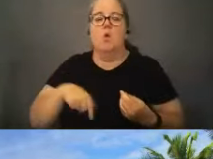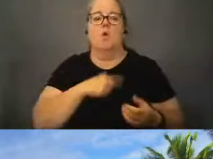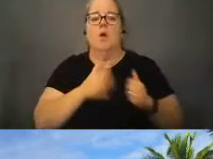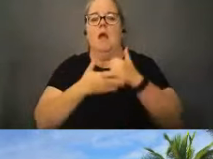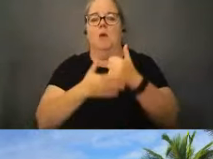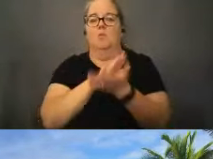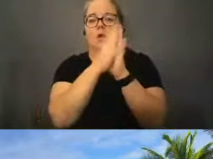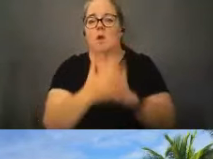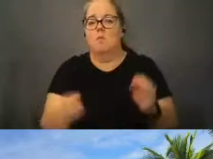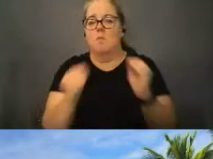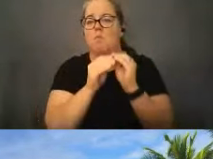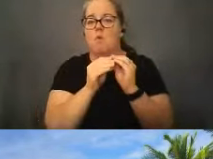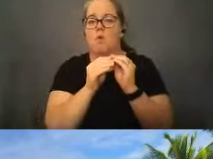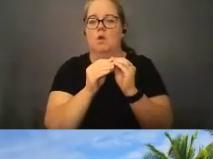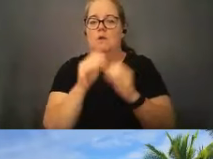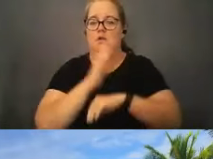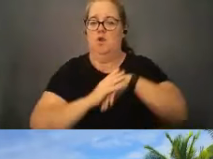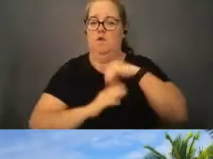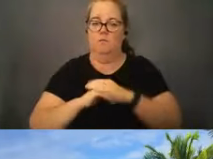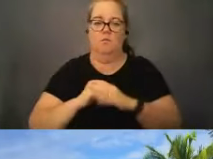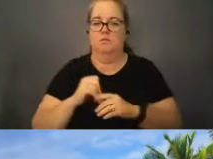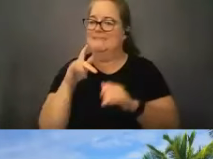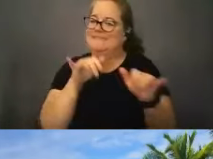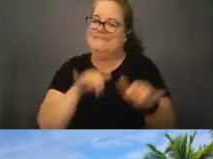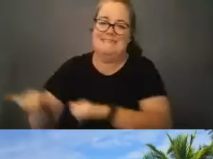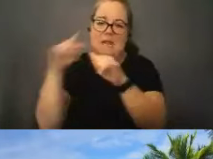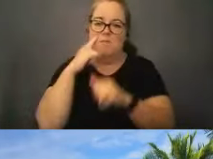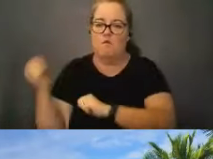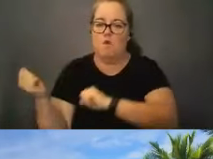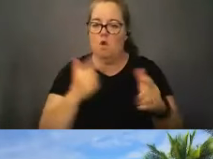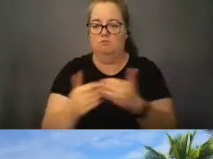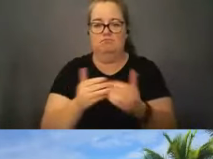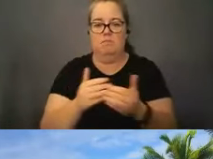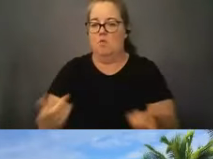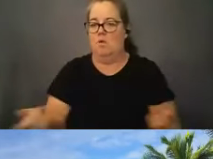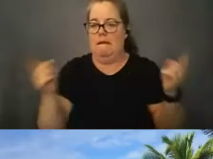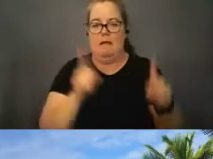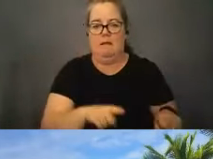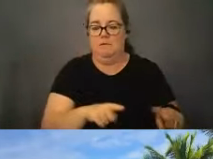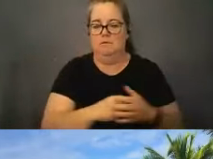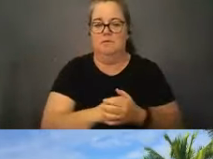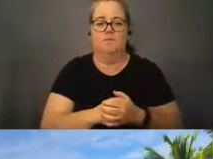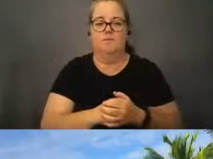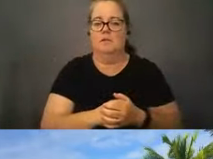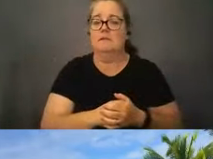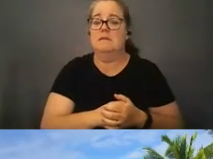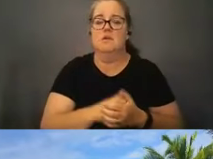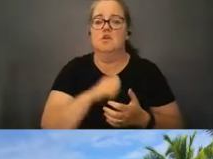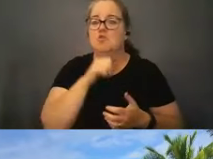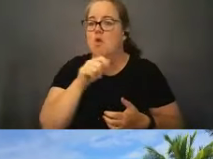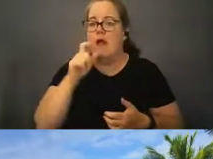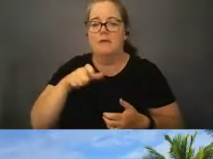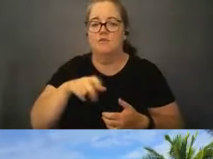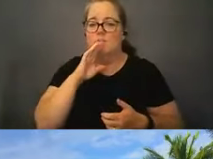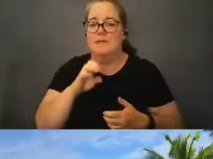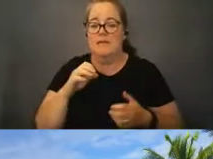same for everybody all the time. And won't be afraid to check